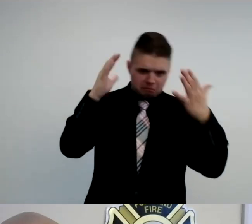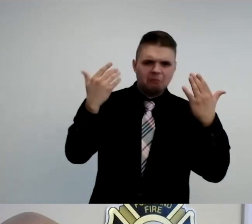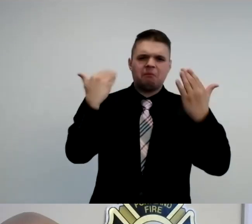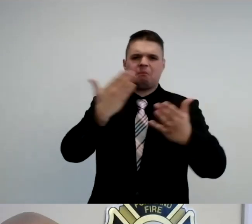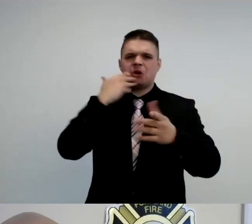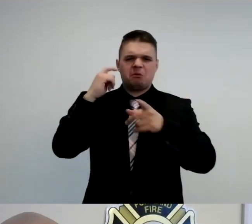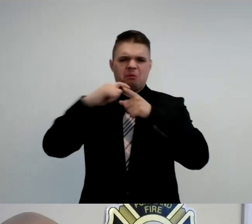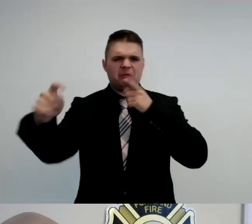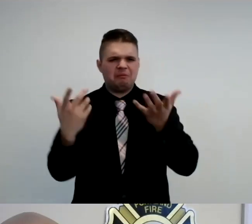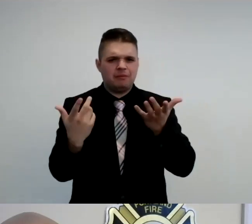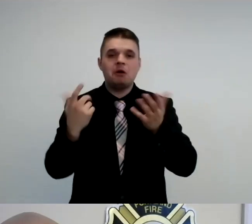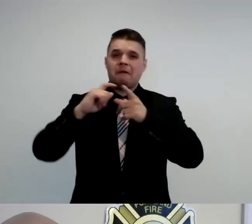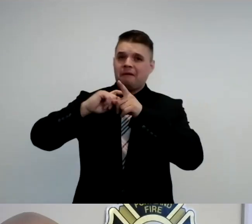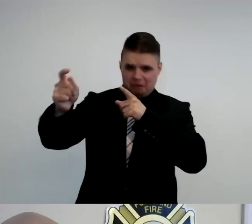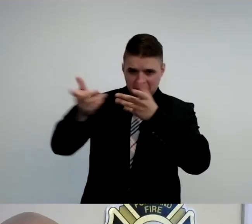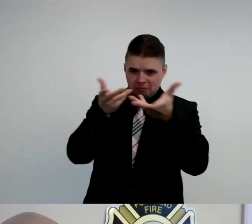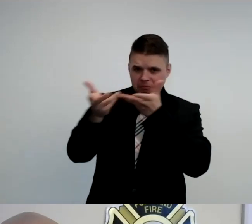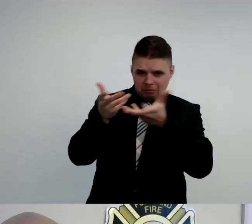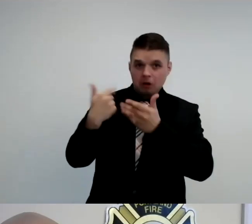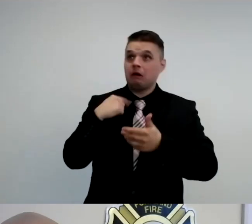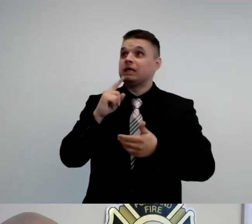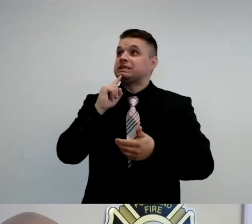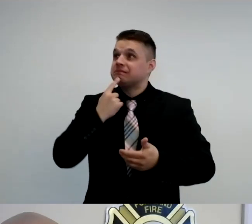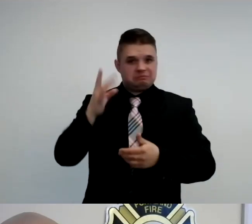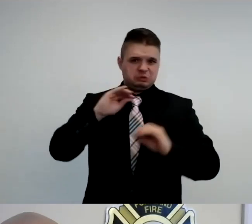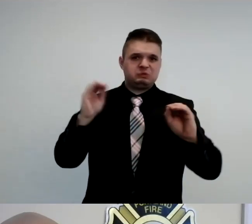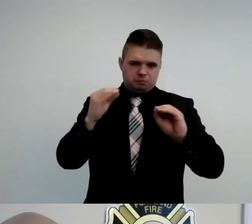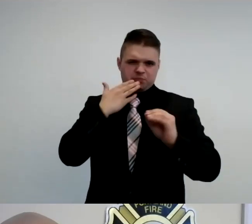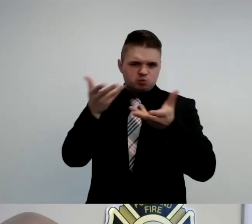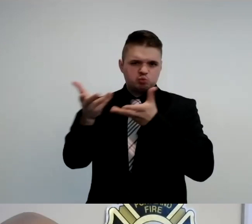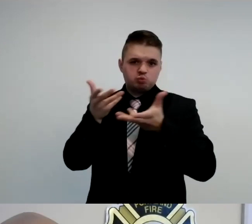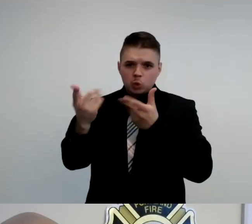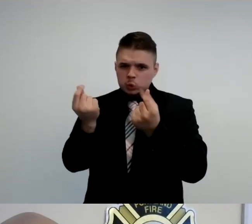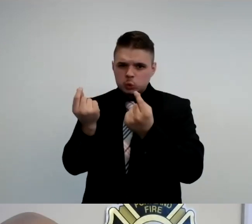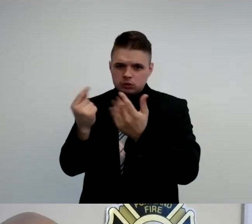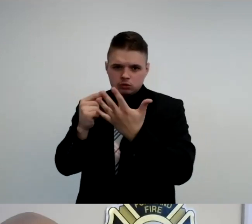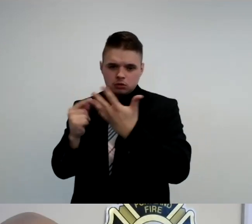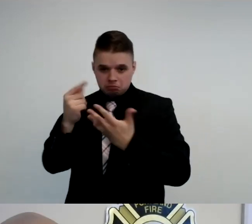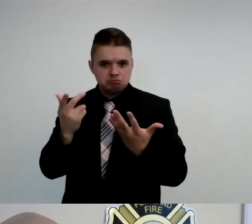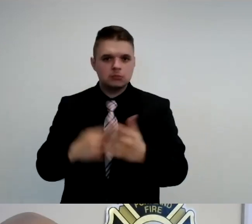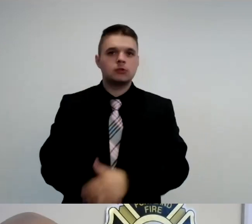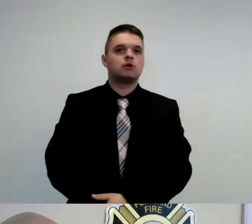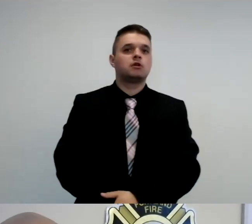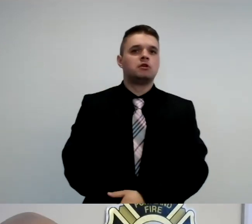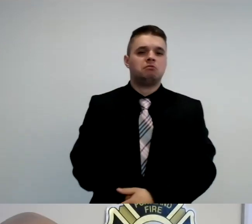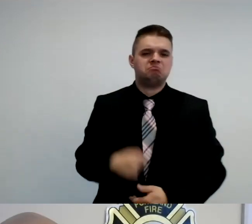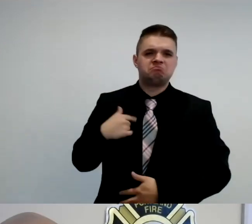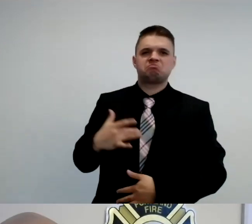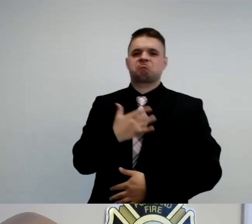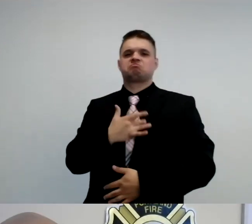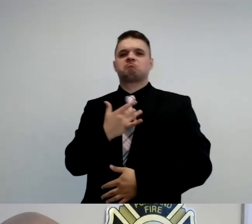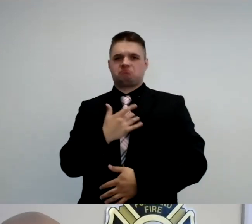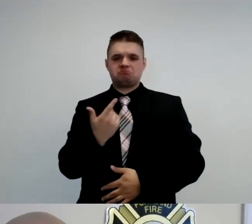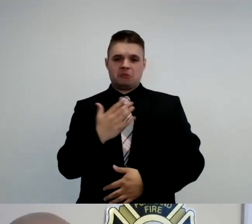not as seriously ill. So from my end and my perspective, I think this is a great opportunity for us to work together as a region, to work with my